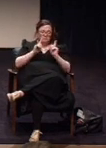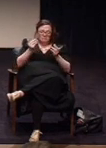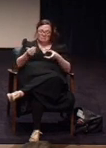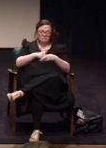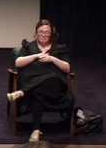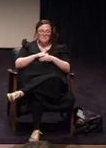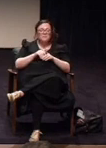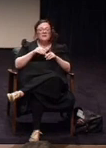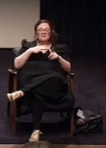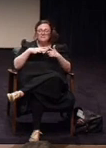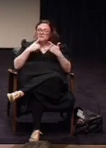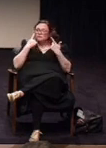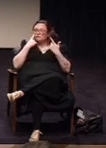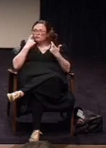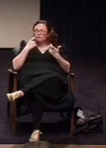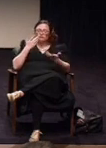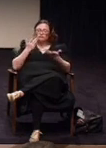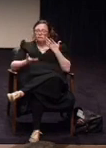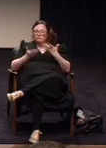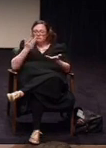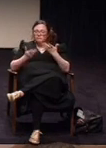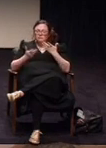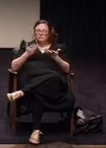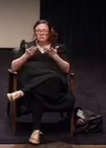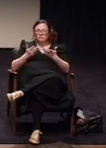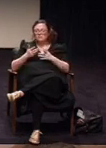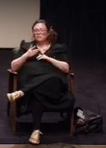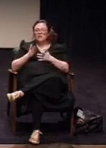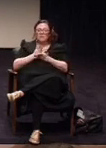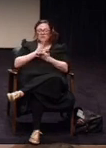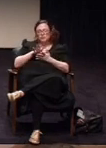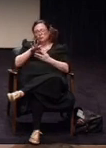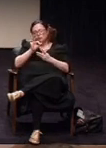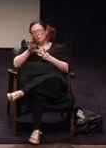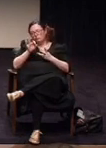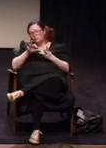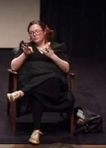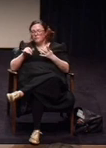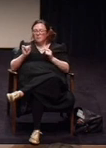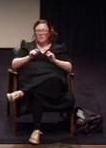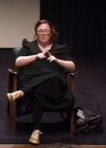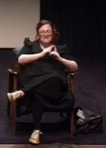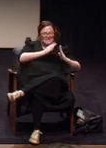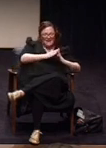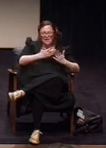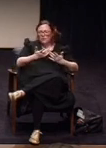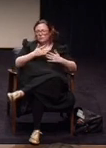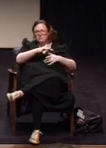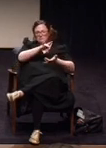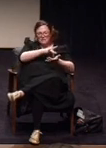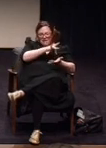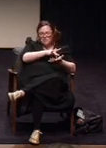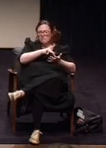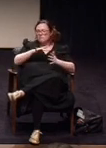find the right, choose from maybe rural, urban, and so on, so you get a